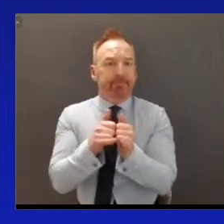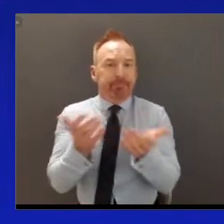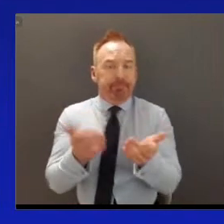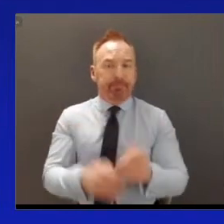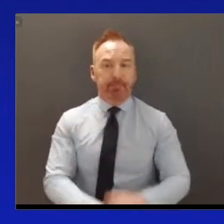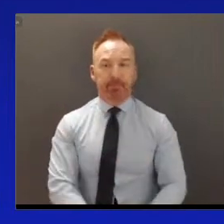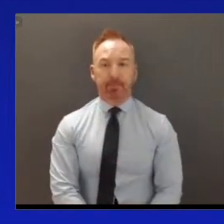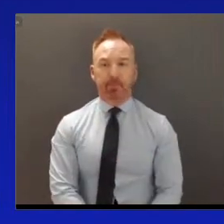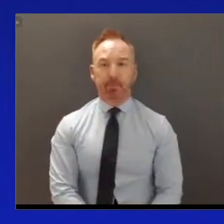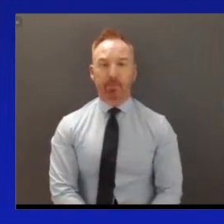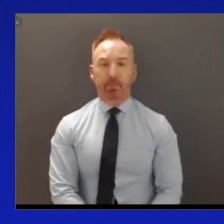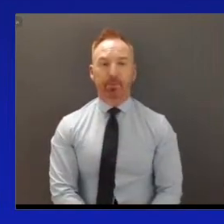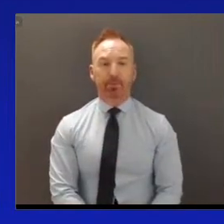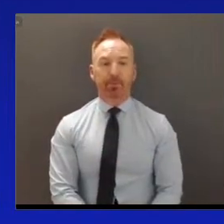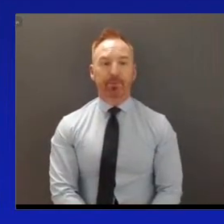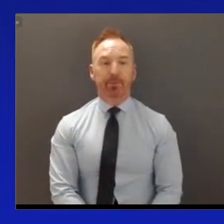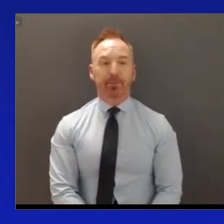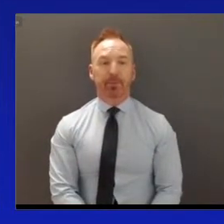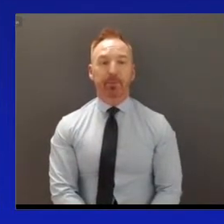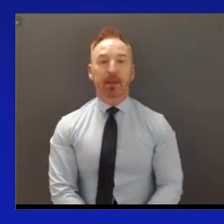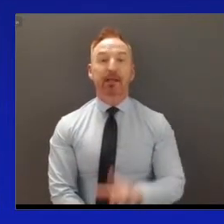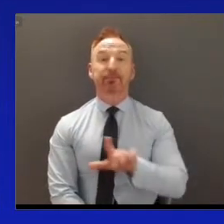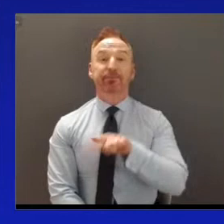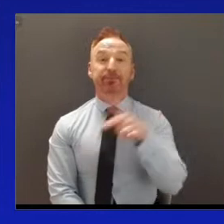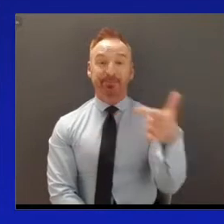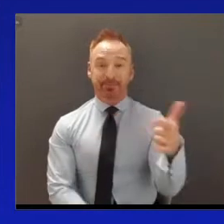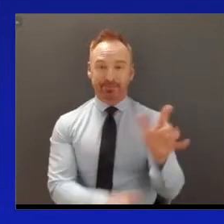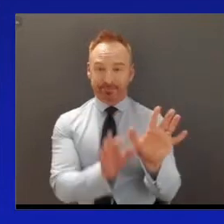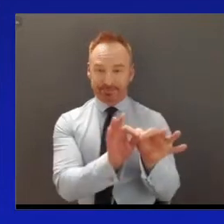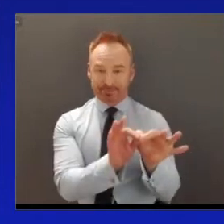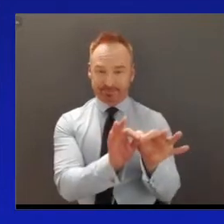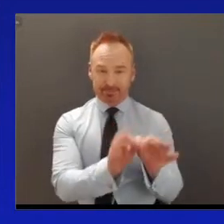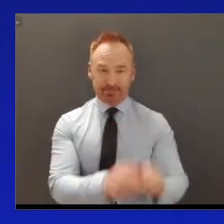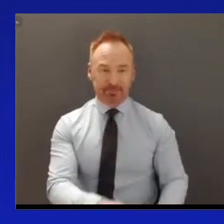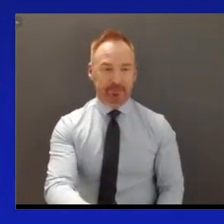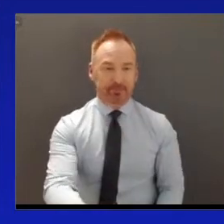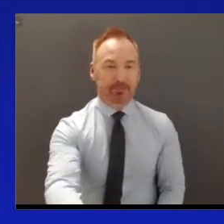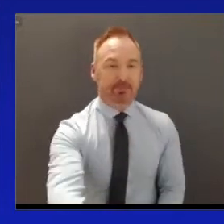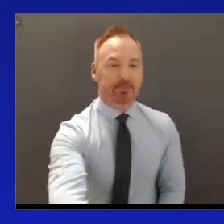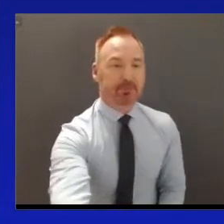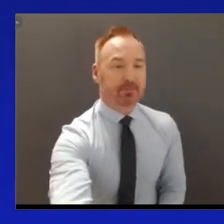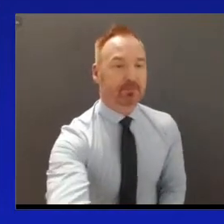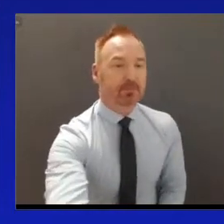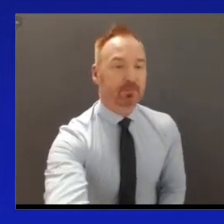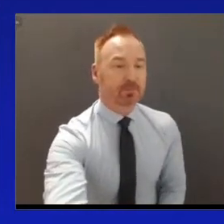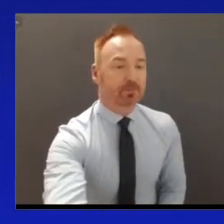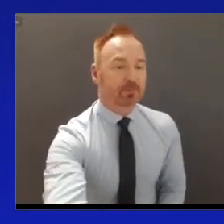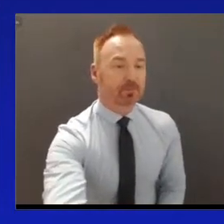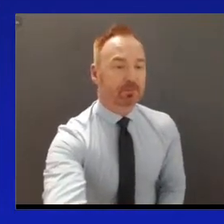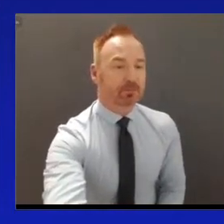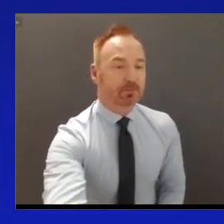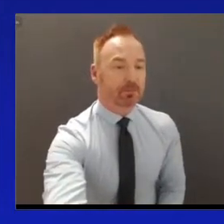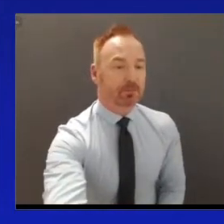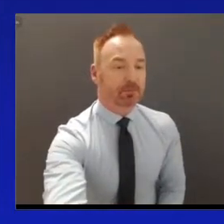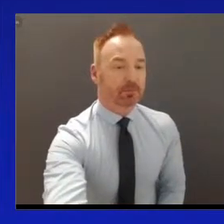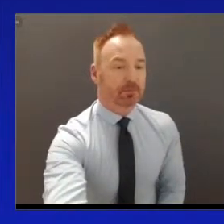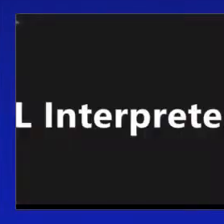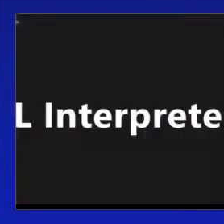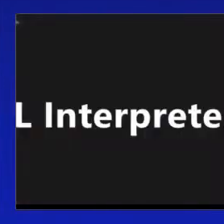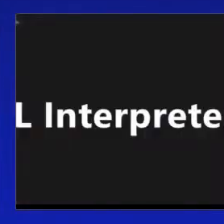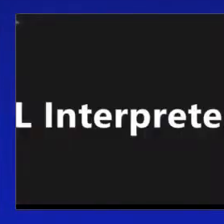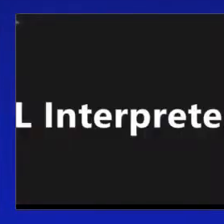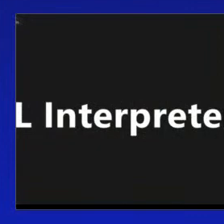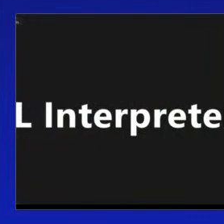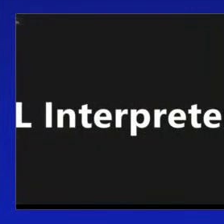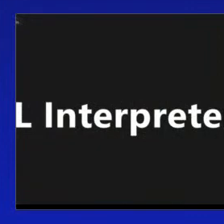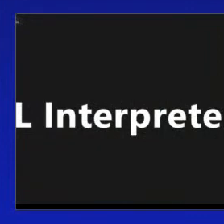So Ottawa Public Health will let different populations know when it's their time to get the vaccine. So we will communicate on